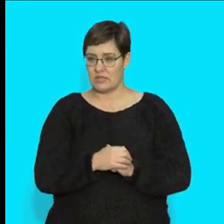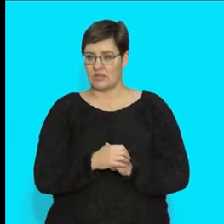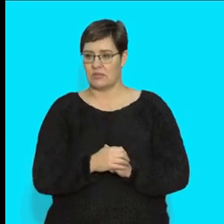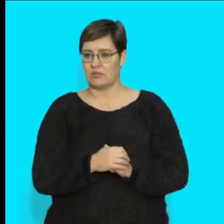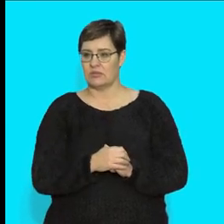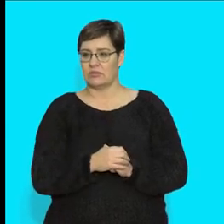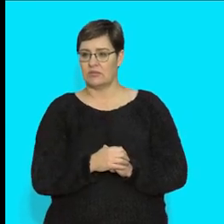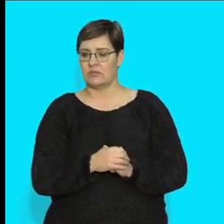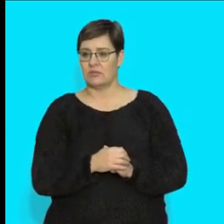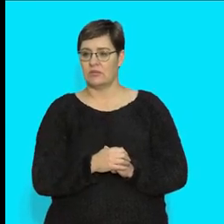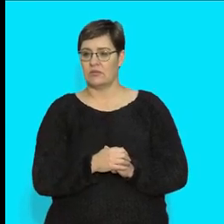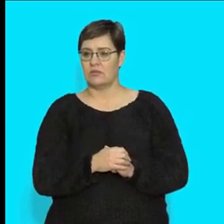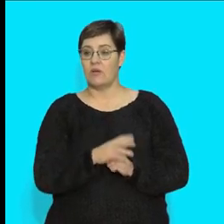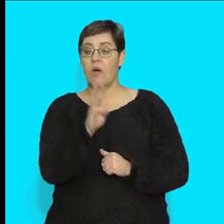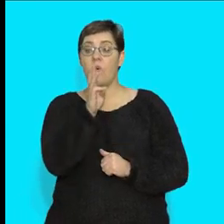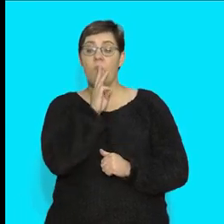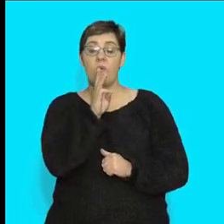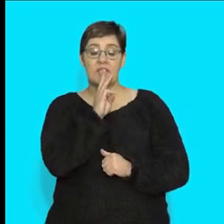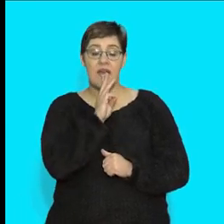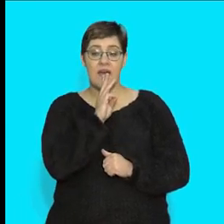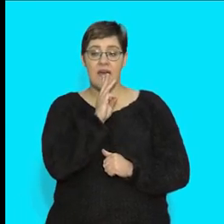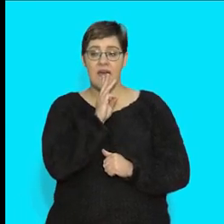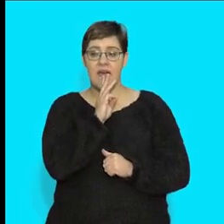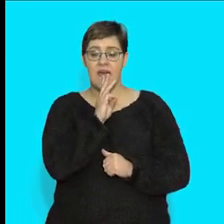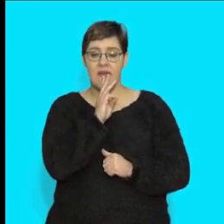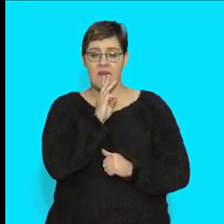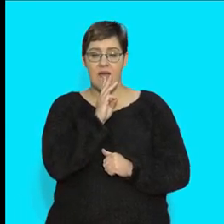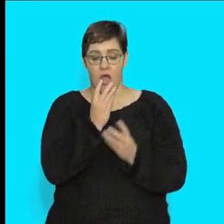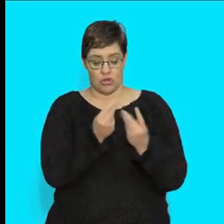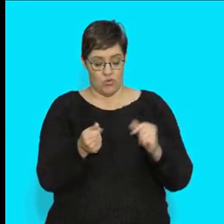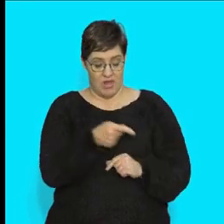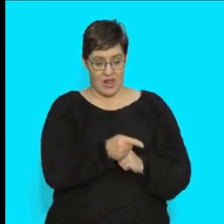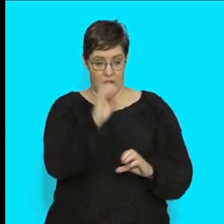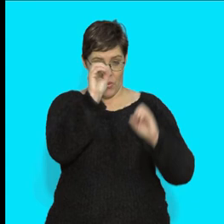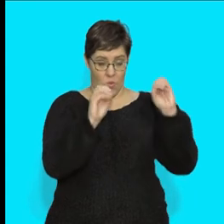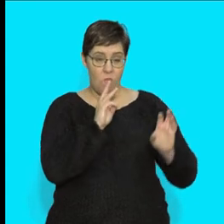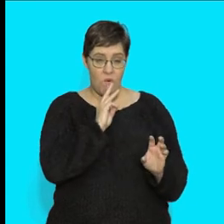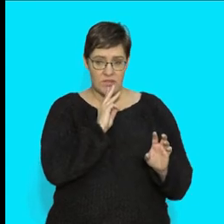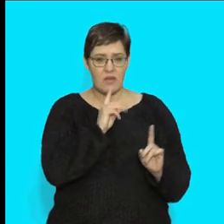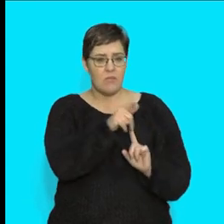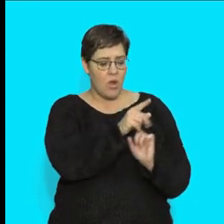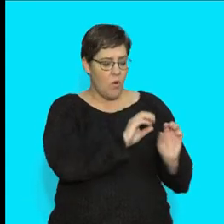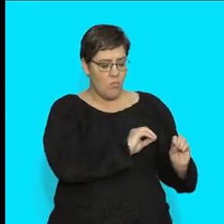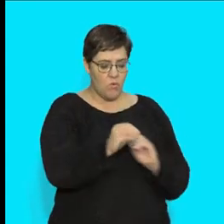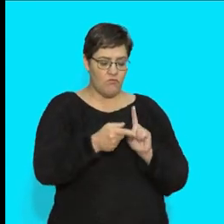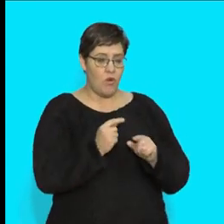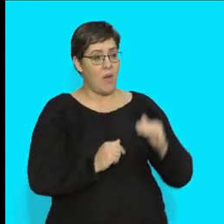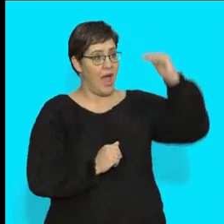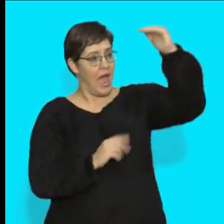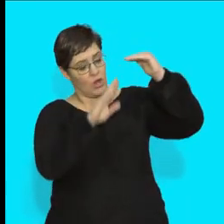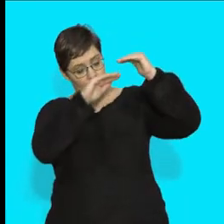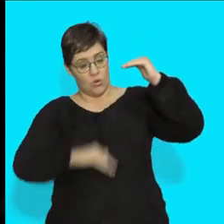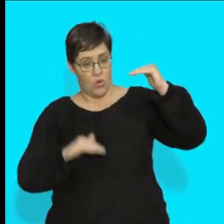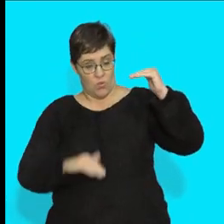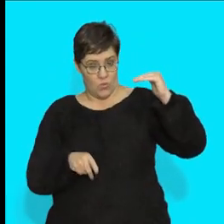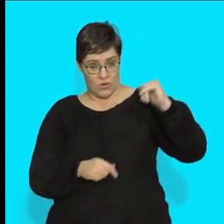blue. Water is going to be in the soil. How does water move from a high concentration to